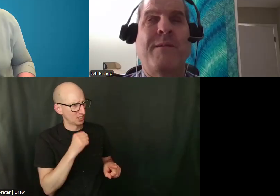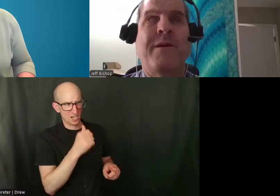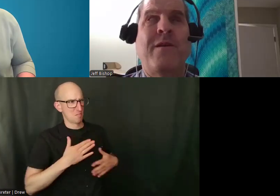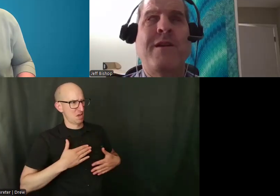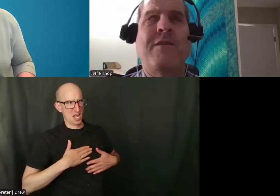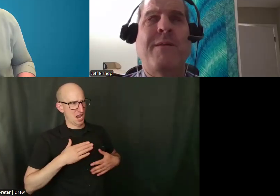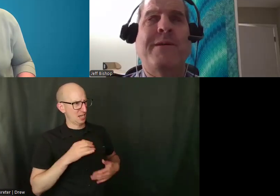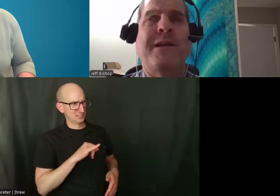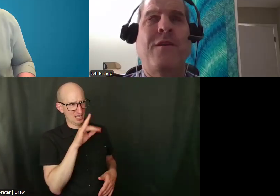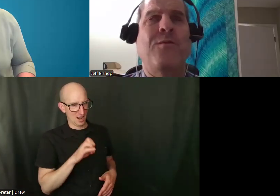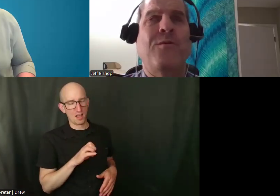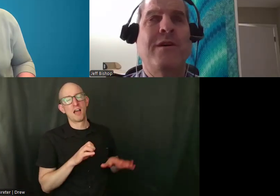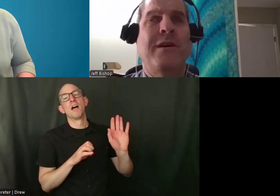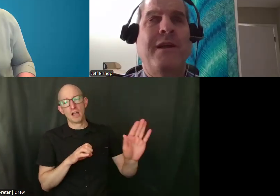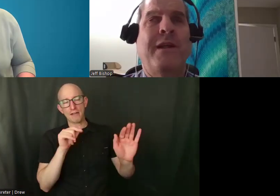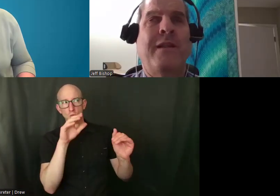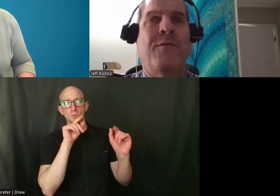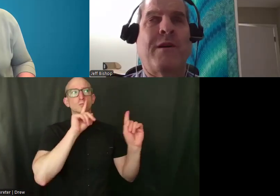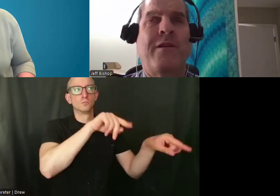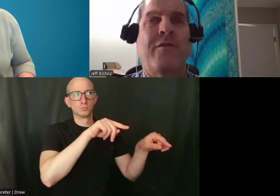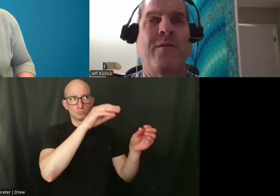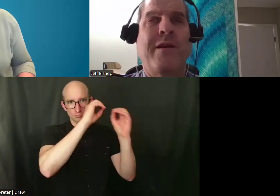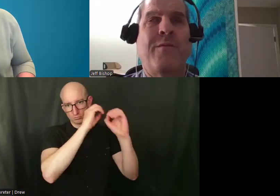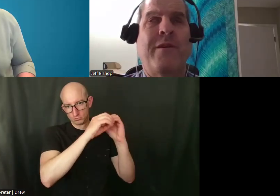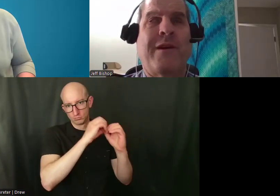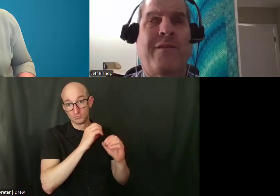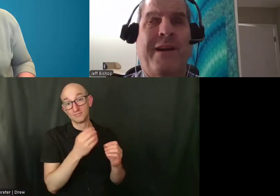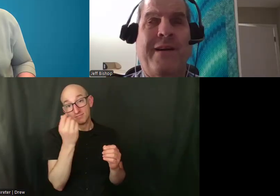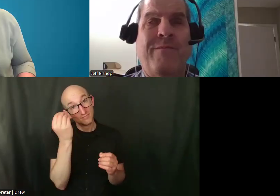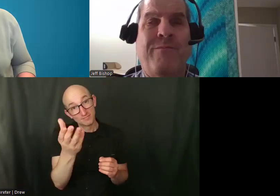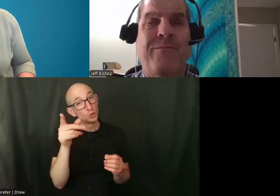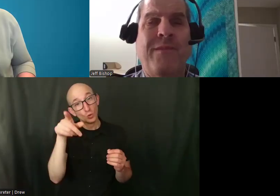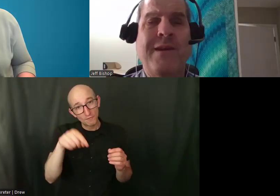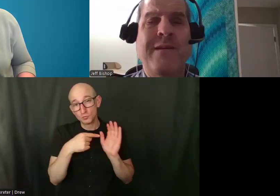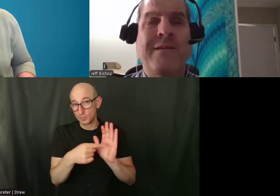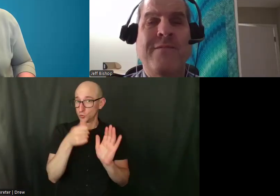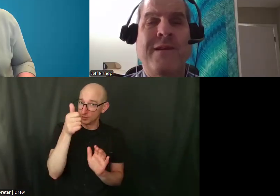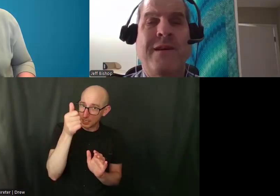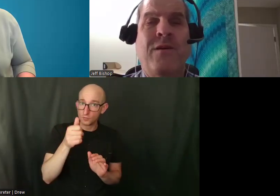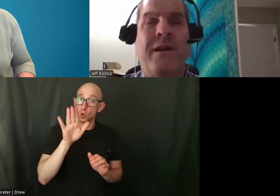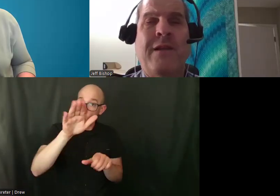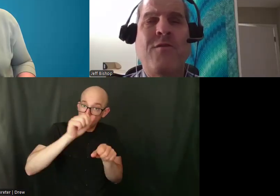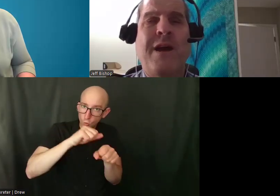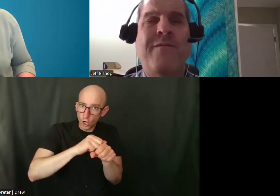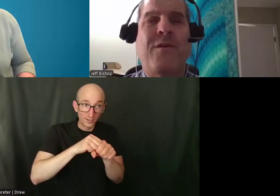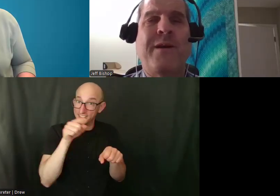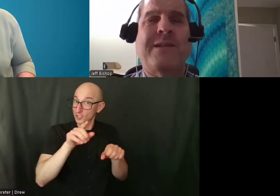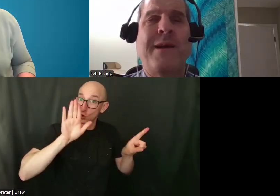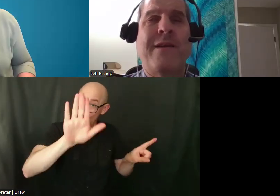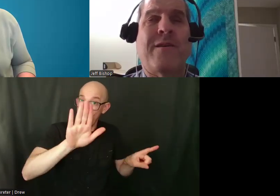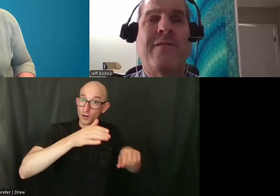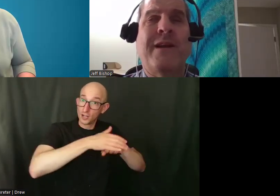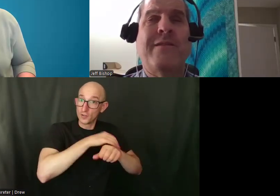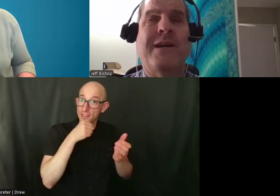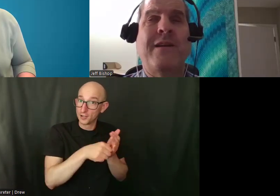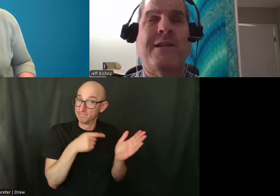voice. Remember, you need to represent you in the work that you're doing here with your cover letter. Okay. Now that you have your resume